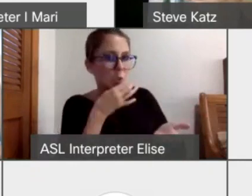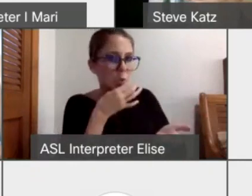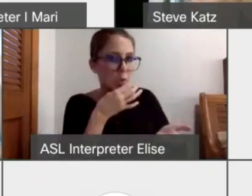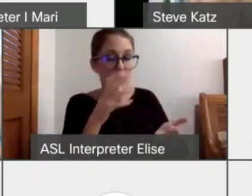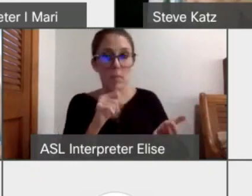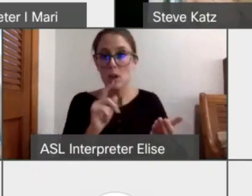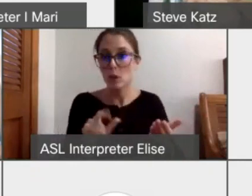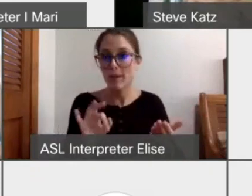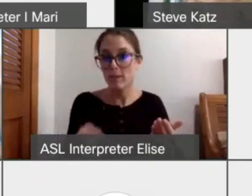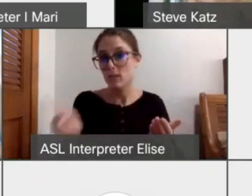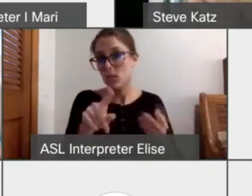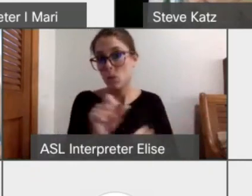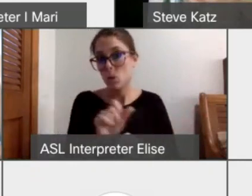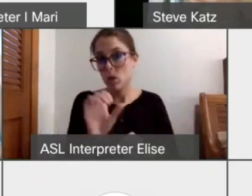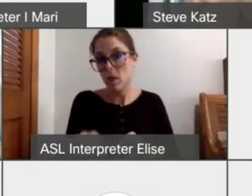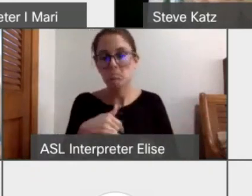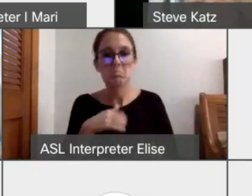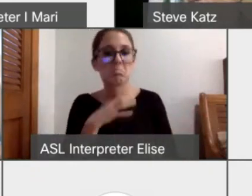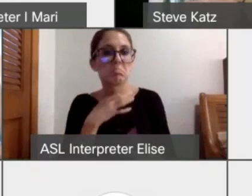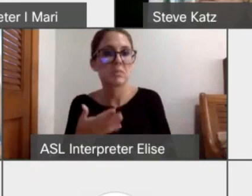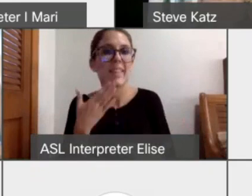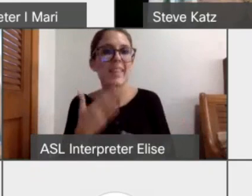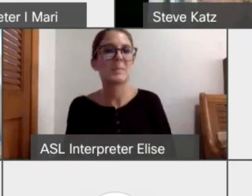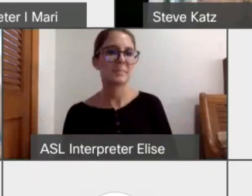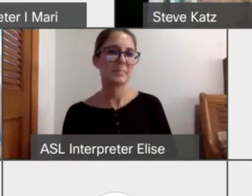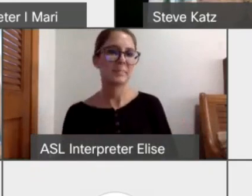you all are working on, but just curious. Thank you.